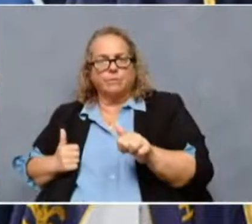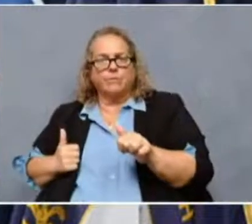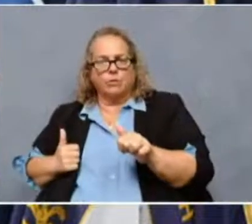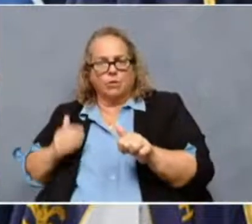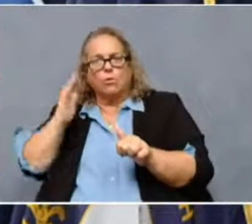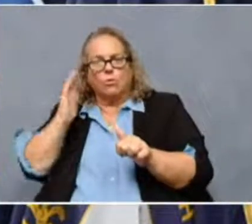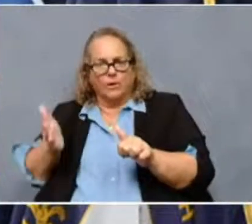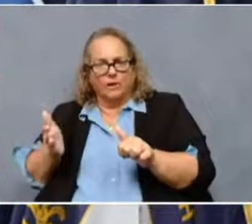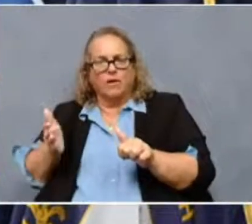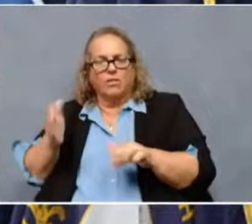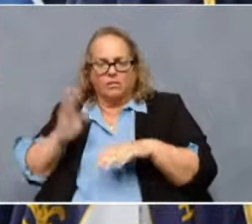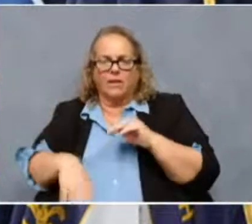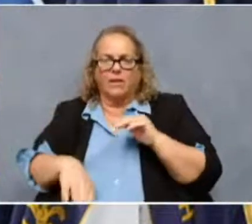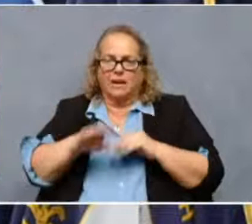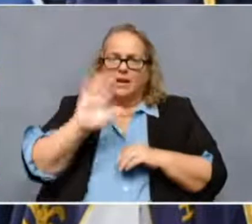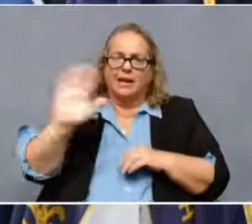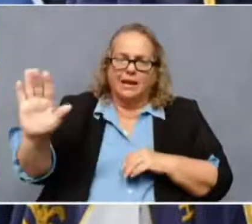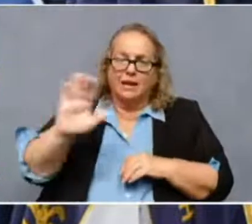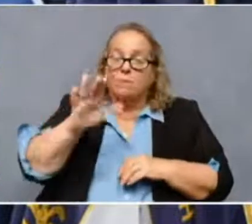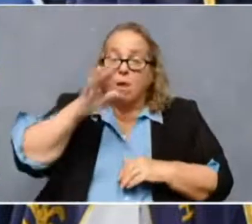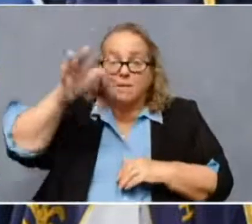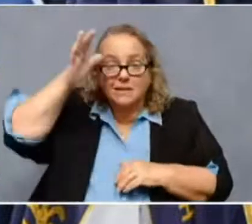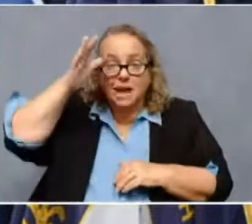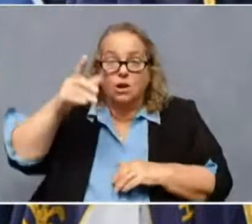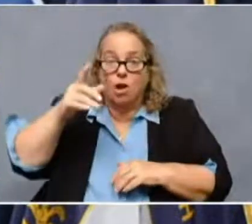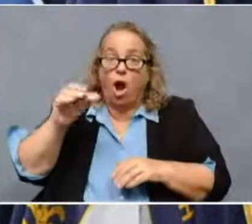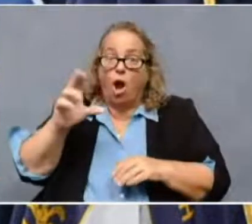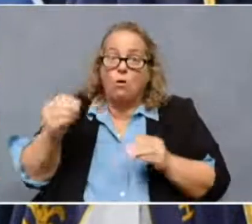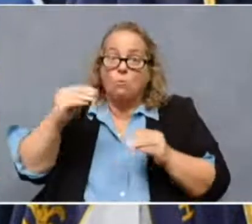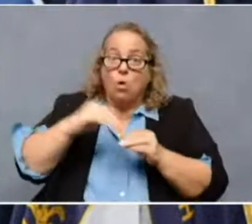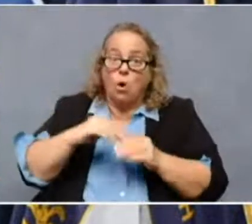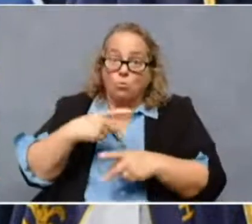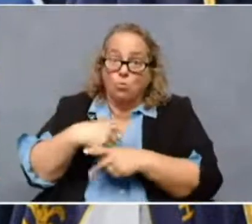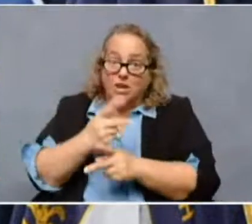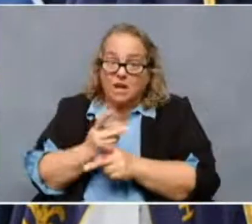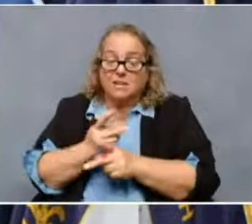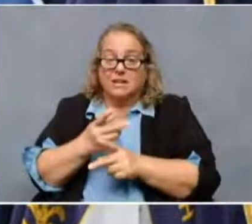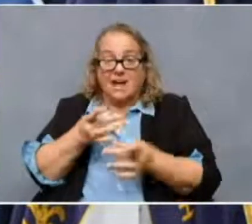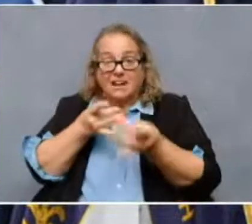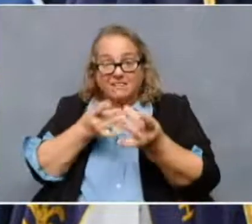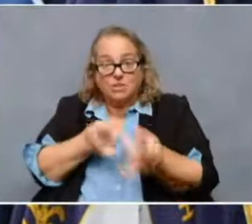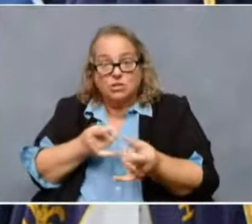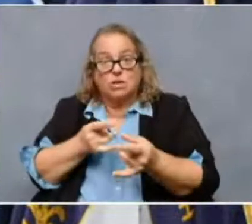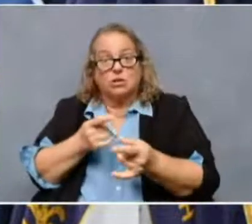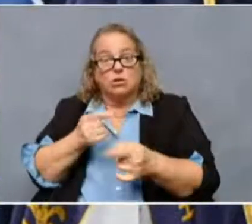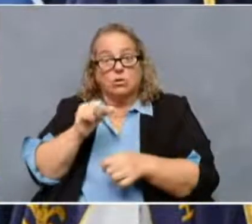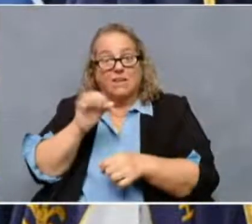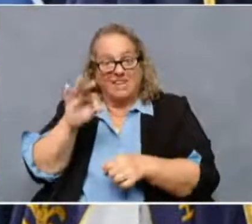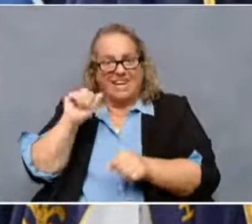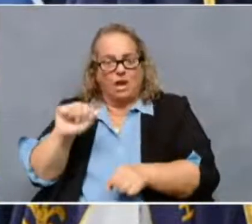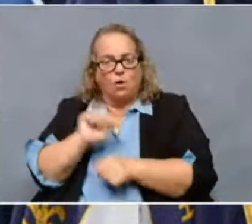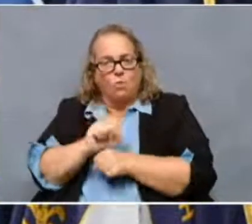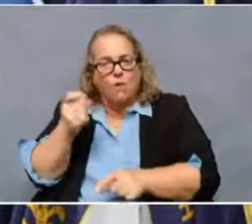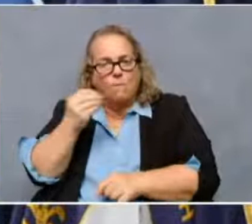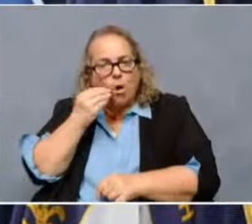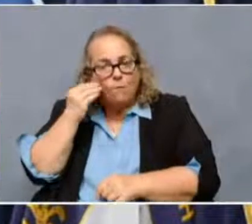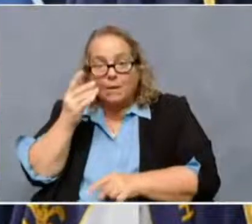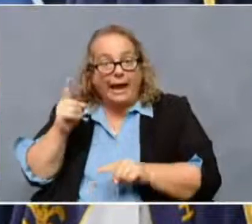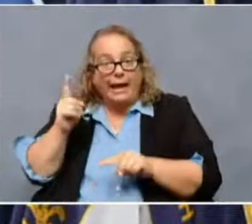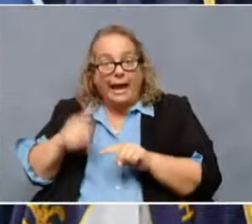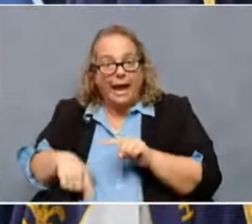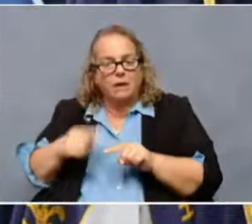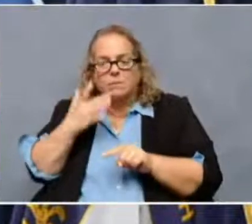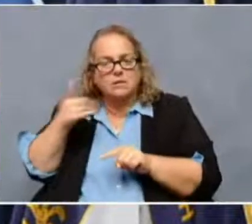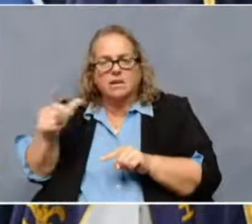dad that are more productive and efficient and effective if they can work from home, but can't because they lack reliable